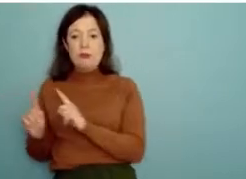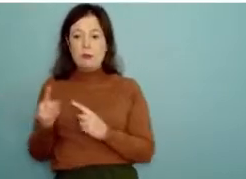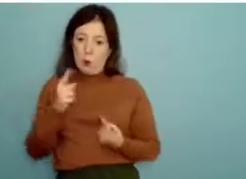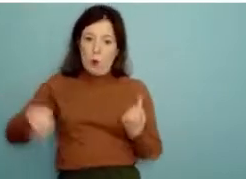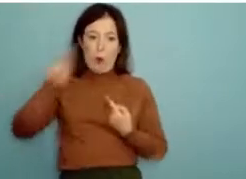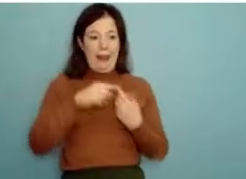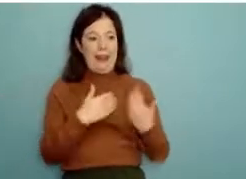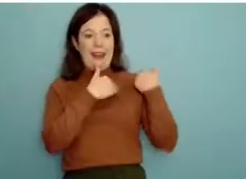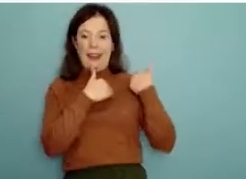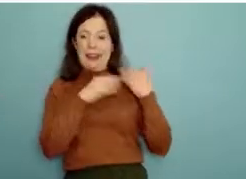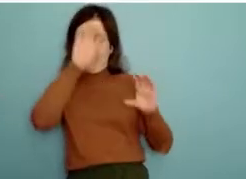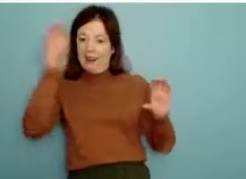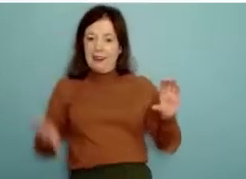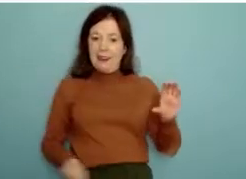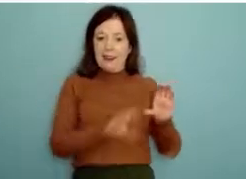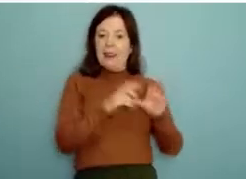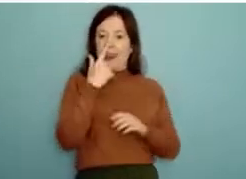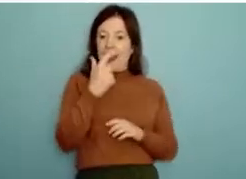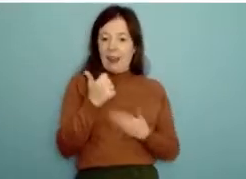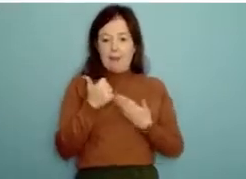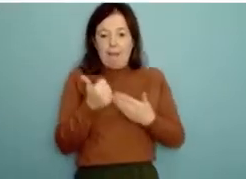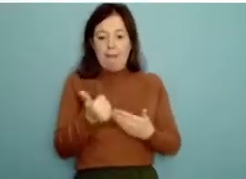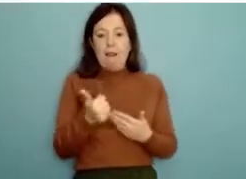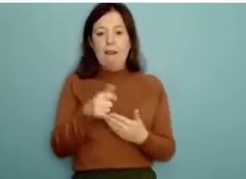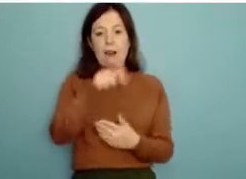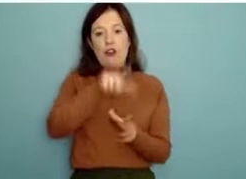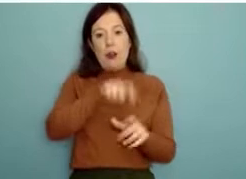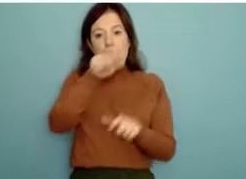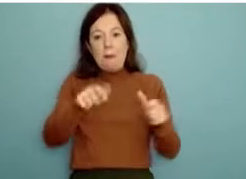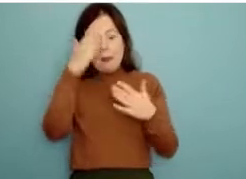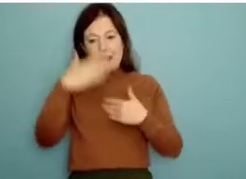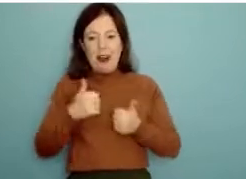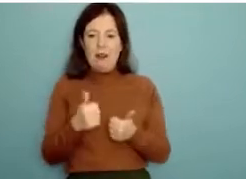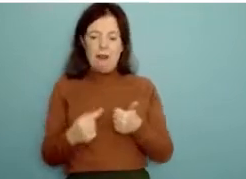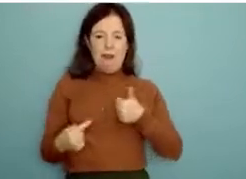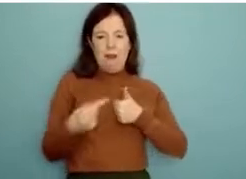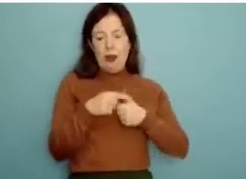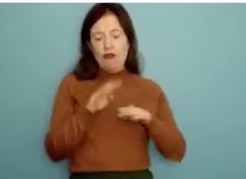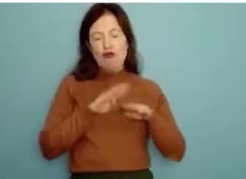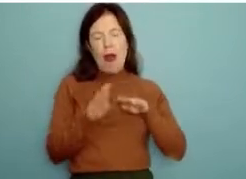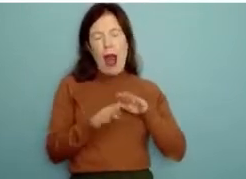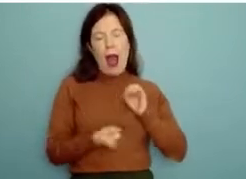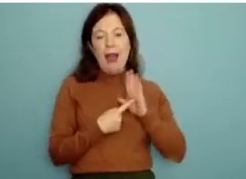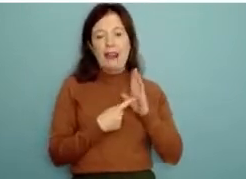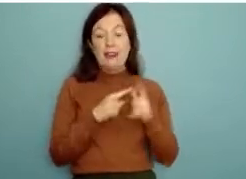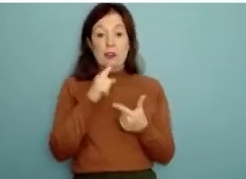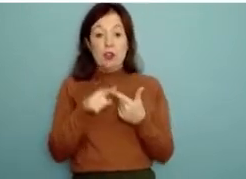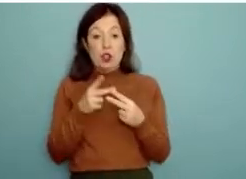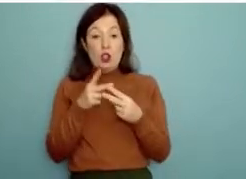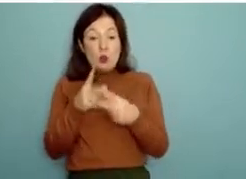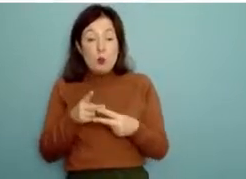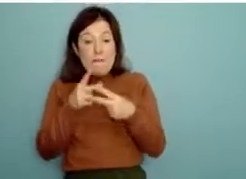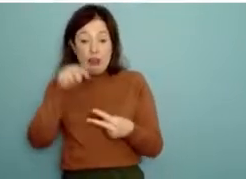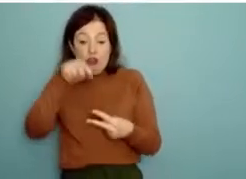measures within young people's mental health settings. So training is absolutely key. Our supervision and the use of outcome measures